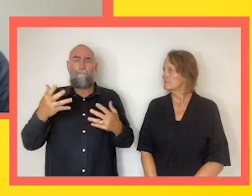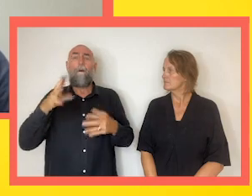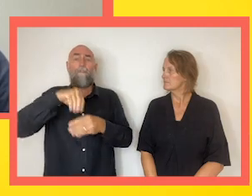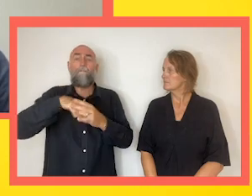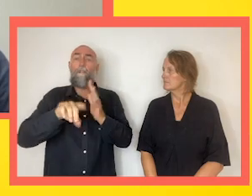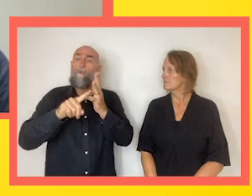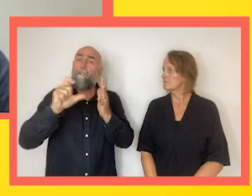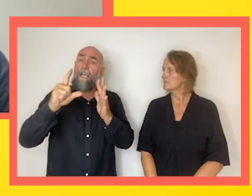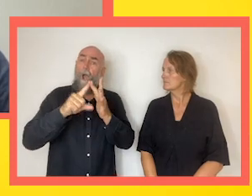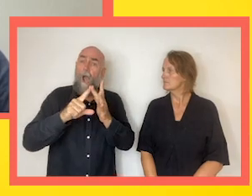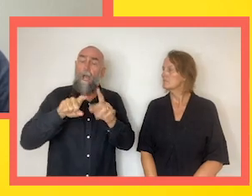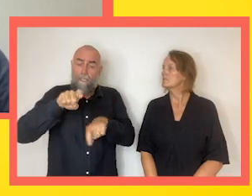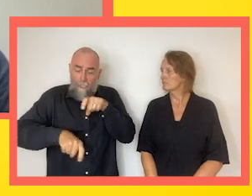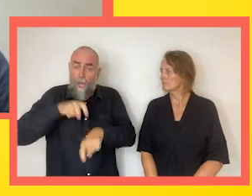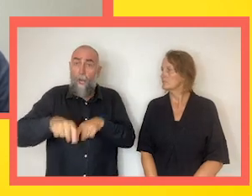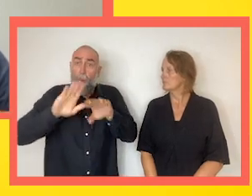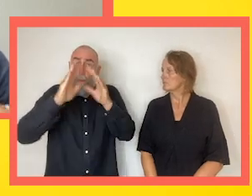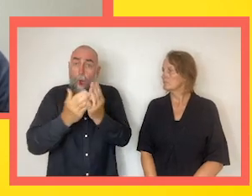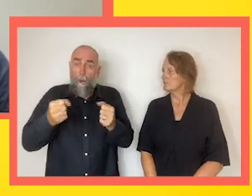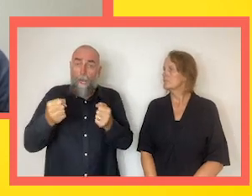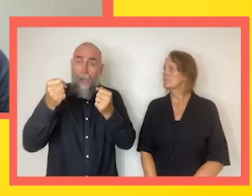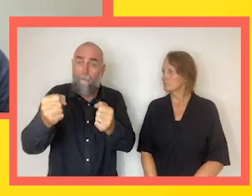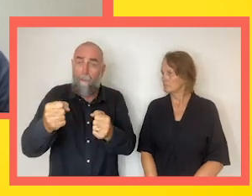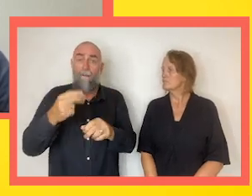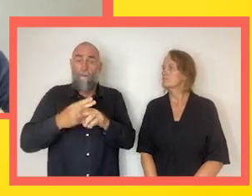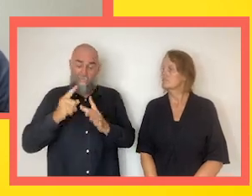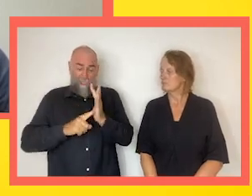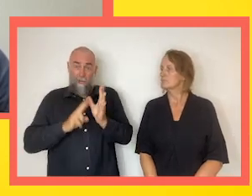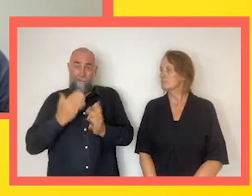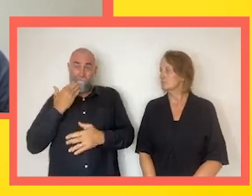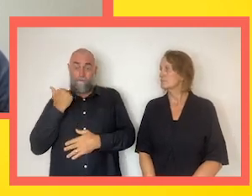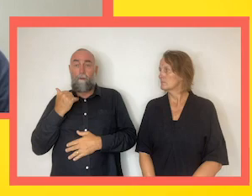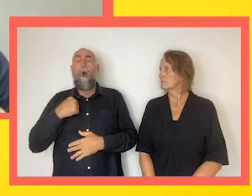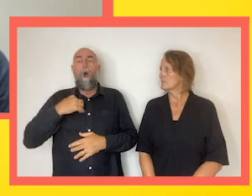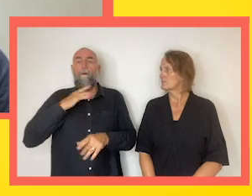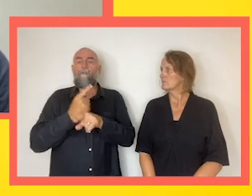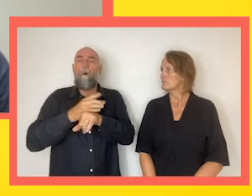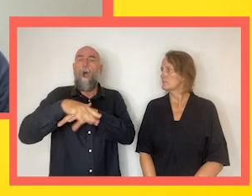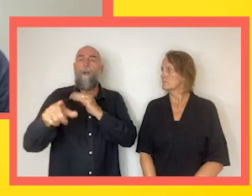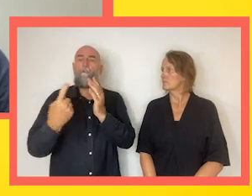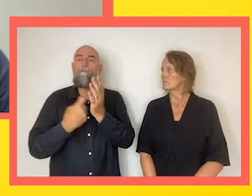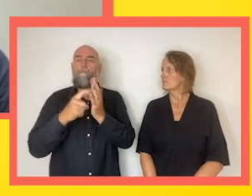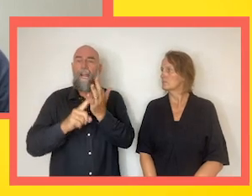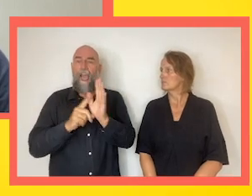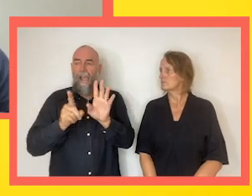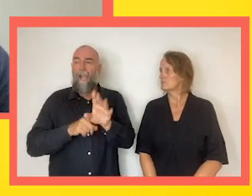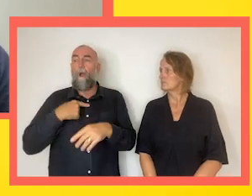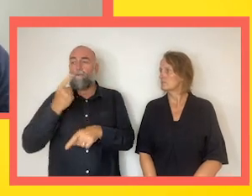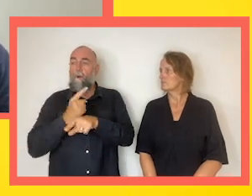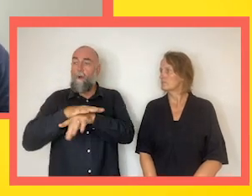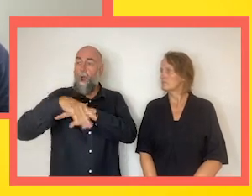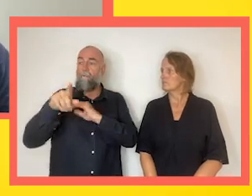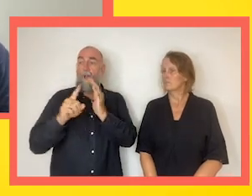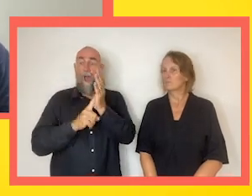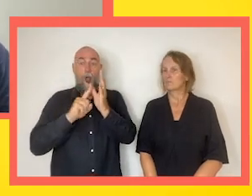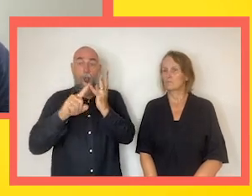Paracycling Road World Cup in January. Now, I'm going to start with the relay. Grant Allen, Lauren Parker, that's